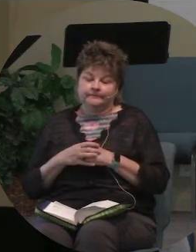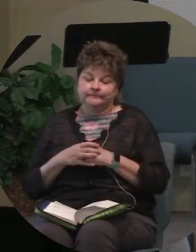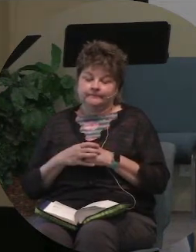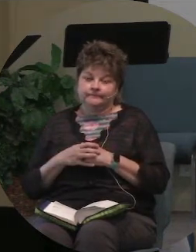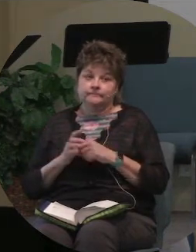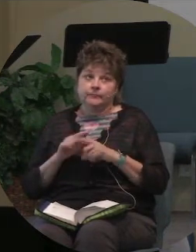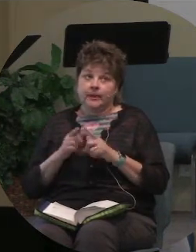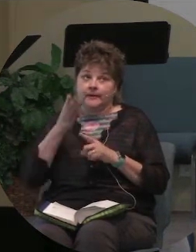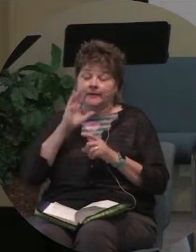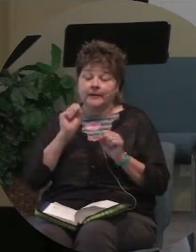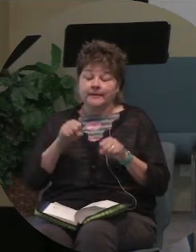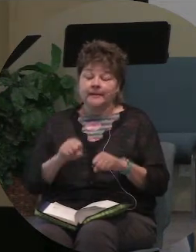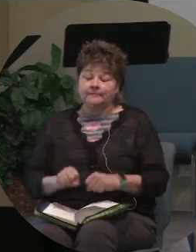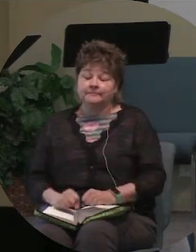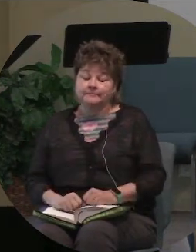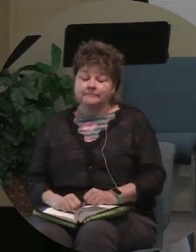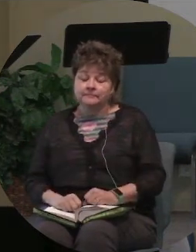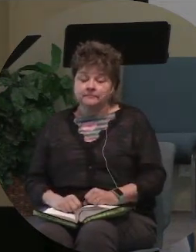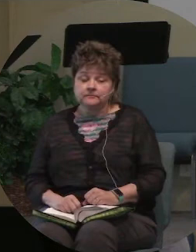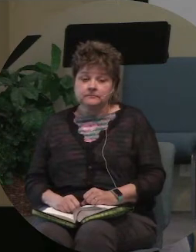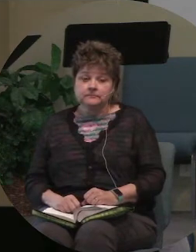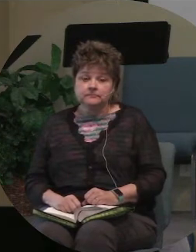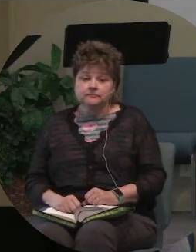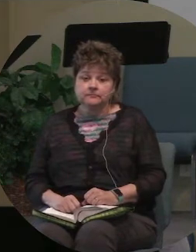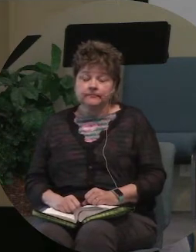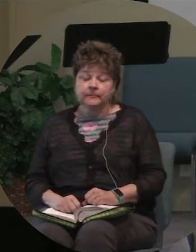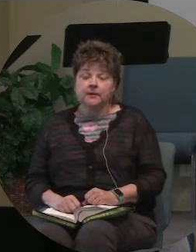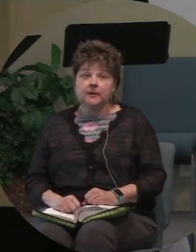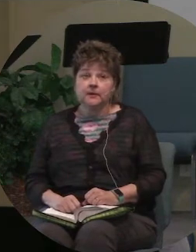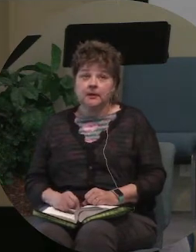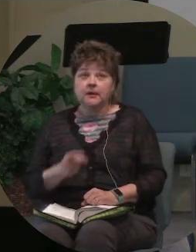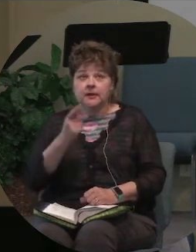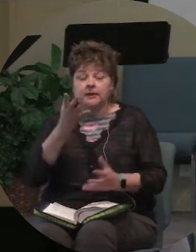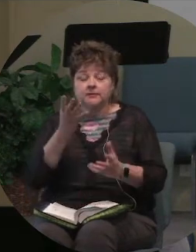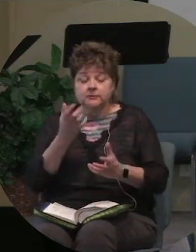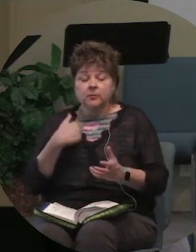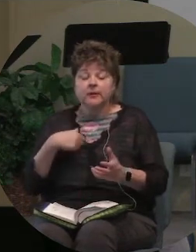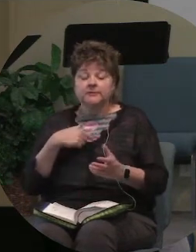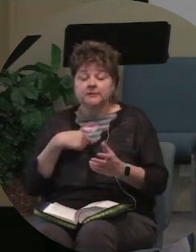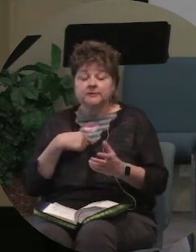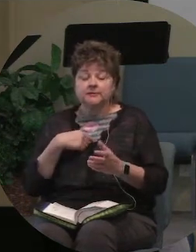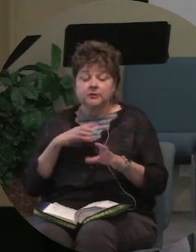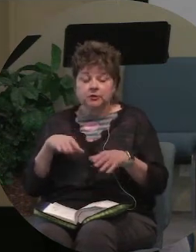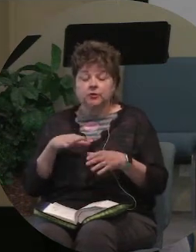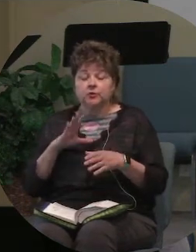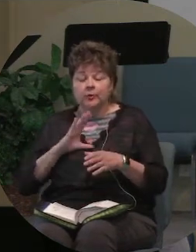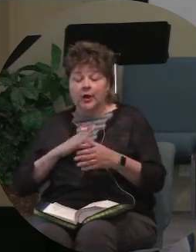But he can. And he just wants us to do our part. As a matter of fact,